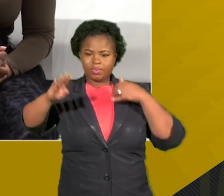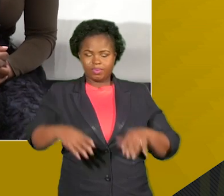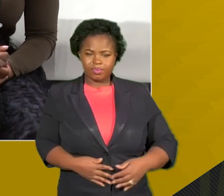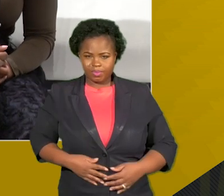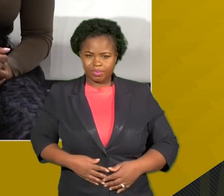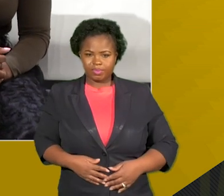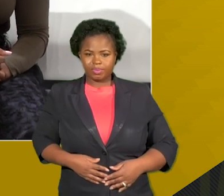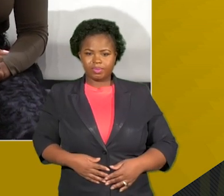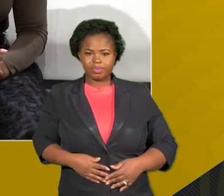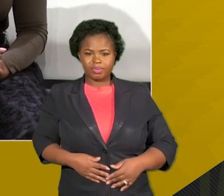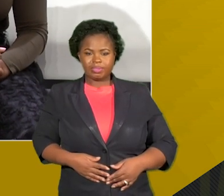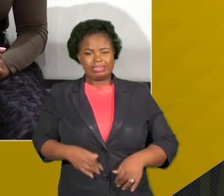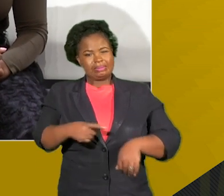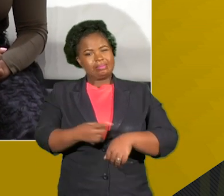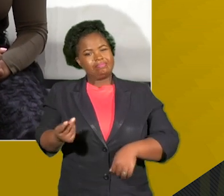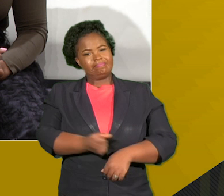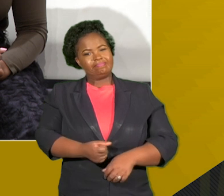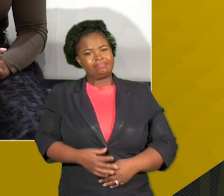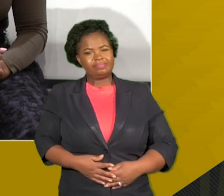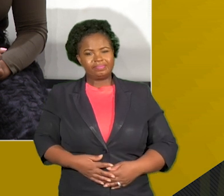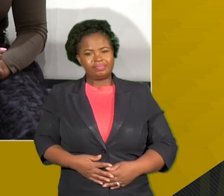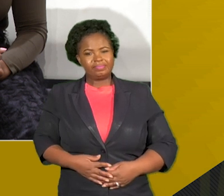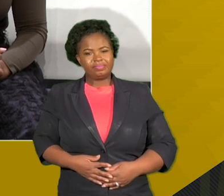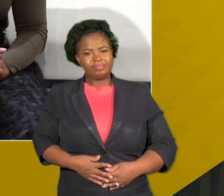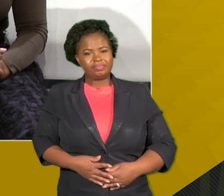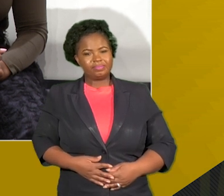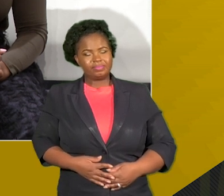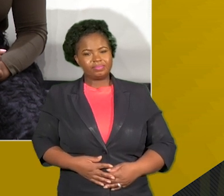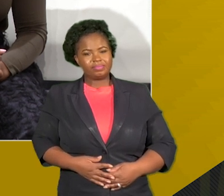Yes. Talk to us, Baba, ngenxa yokuthi isikhathi sesincane nje. A quick one.